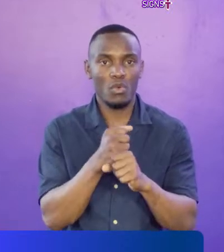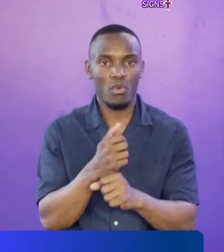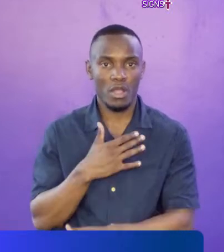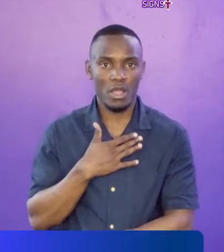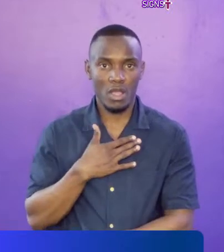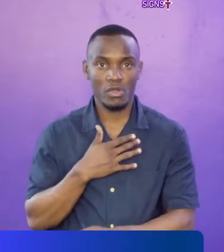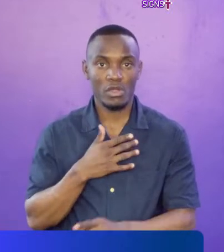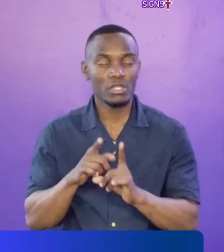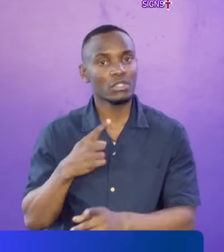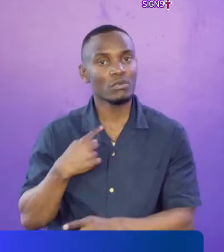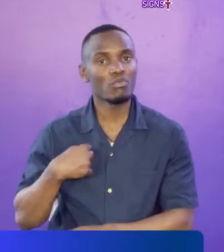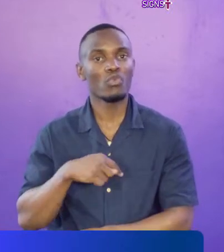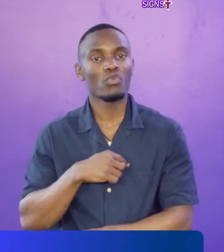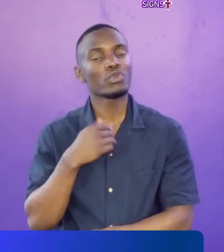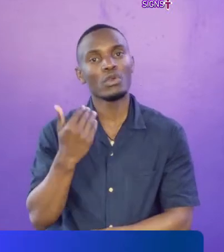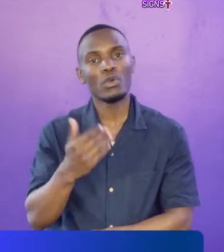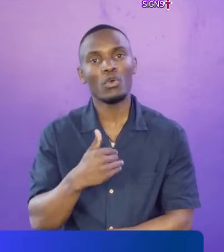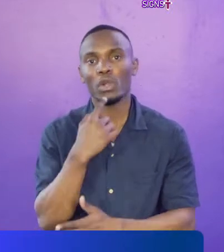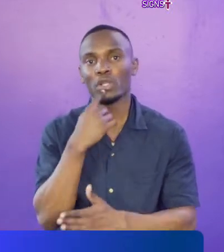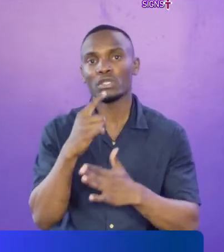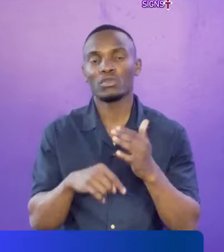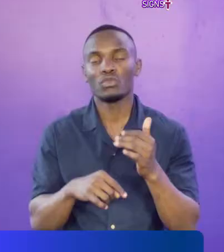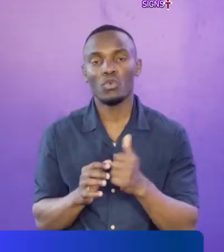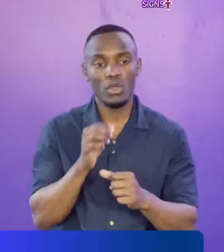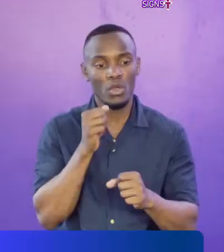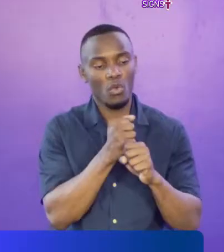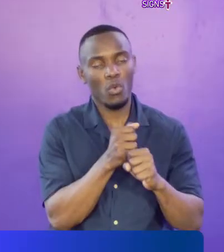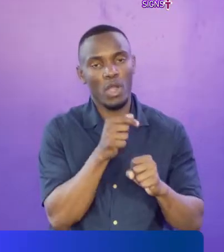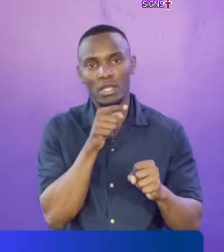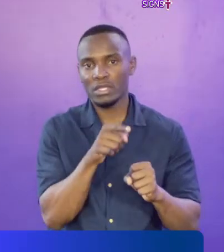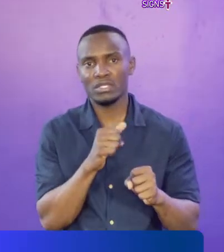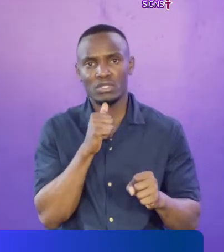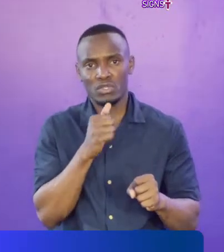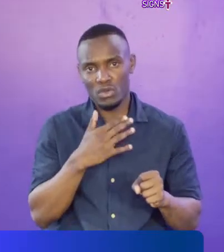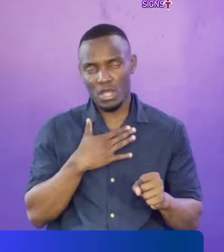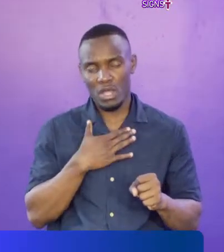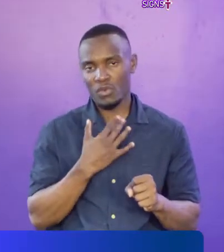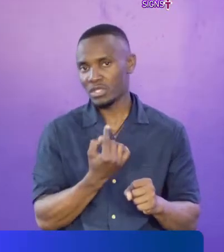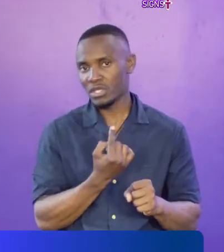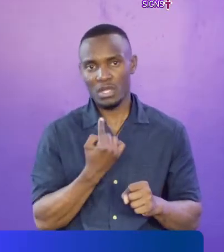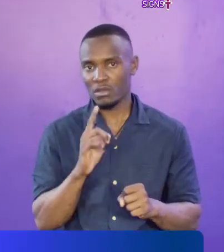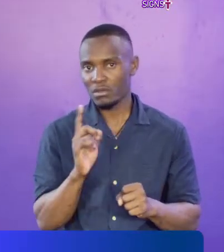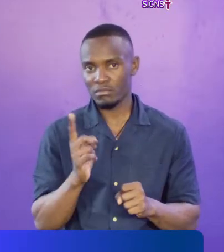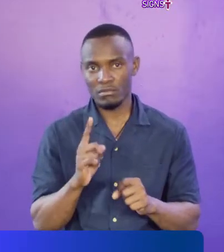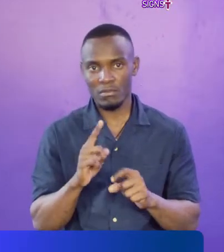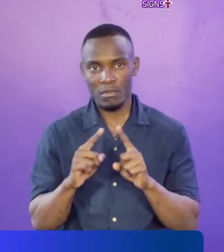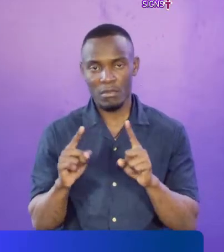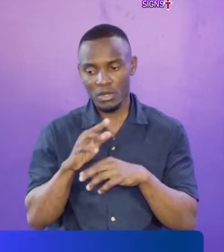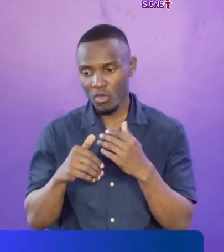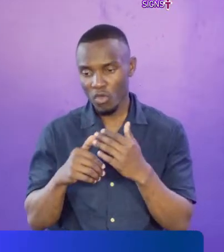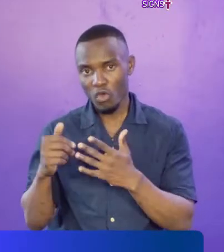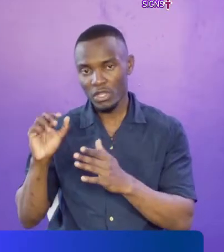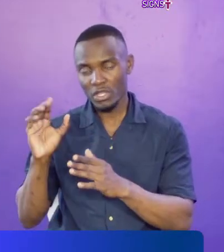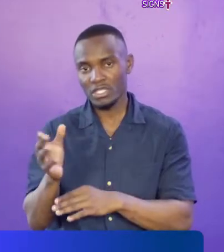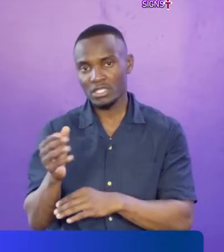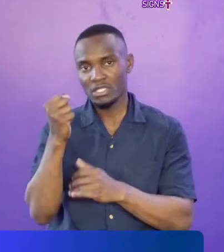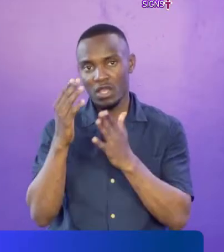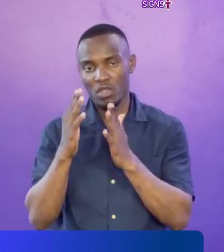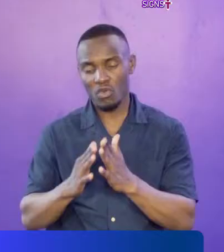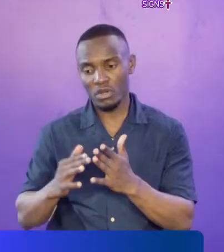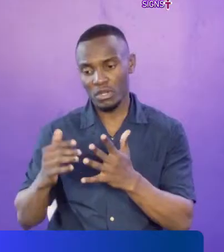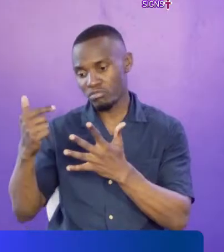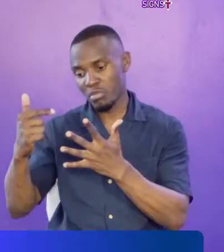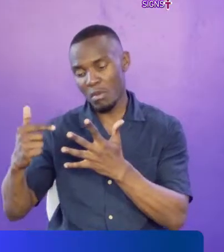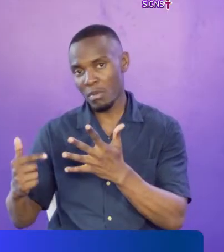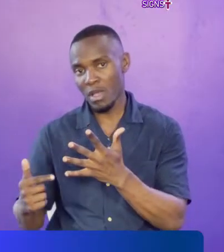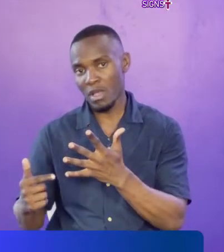not entirely what KICTANET did, Yeah. but this is work that was informed by all the stakeholders, because we believe in the power